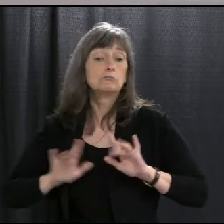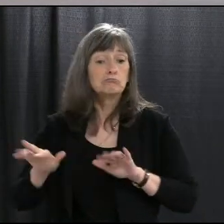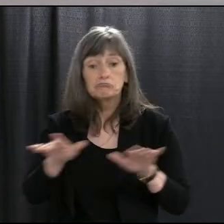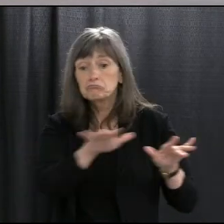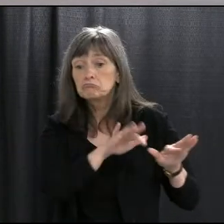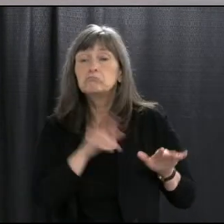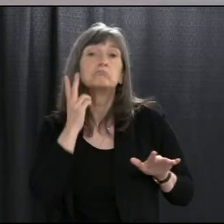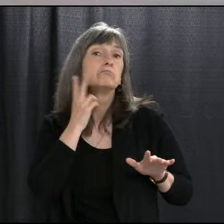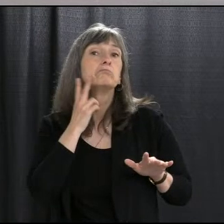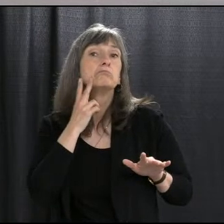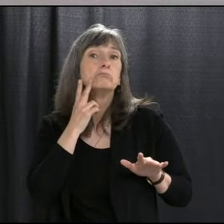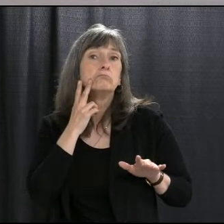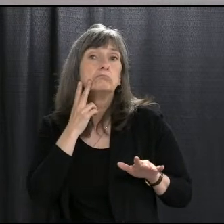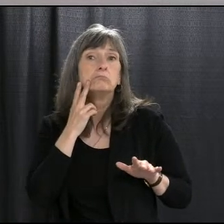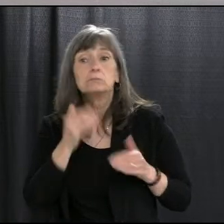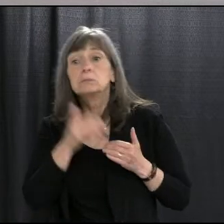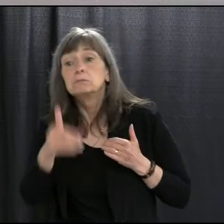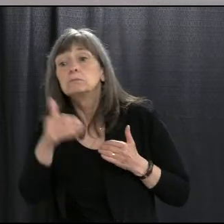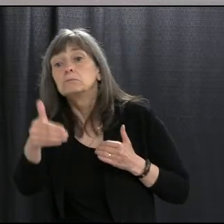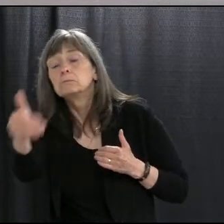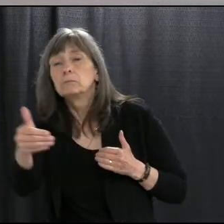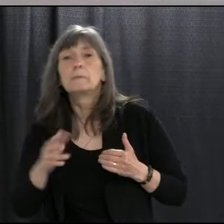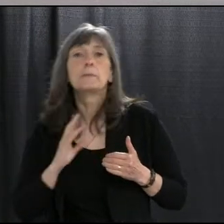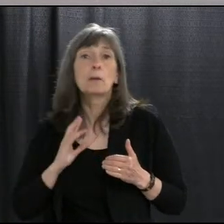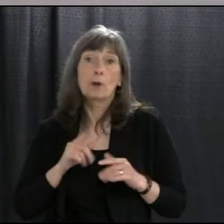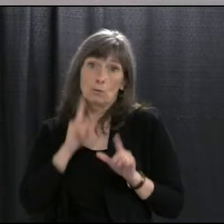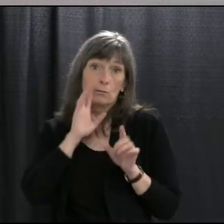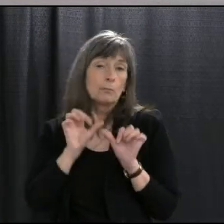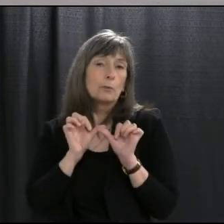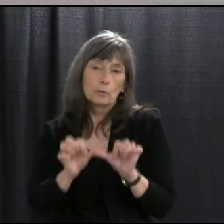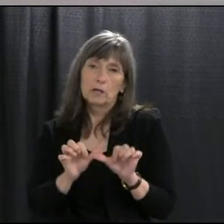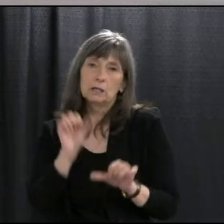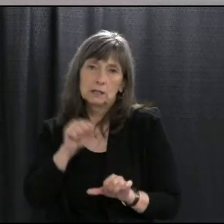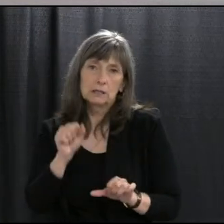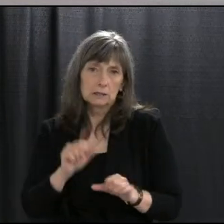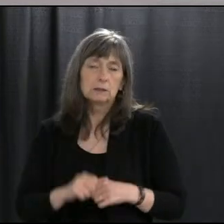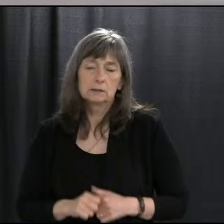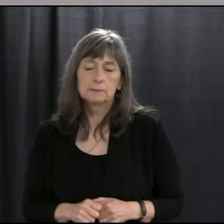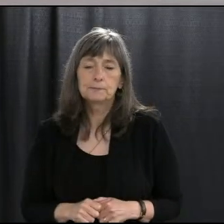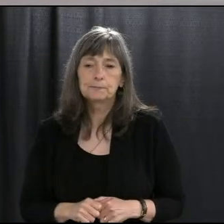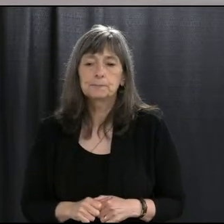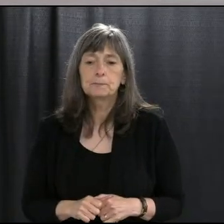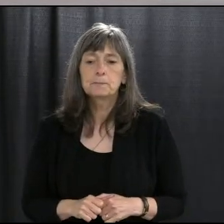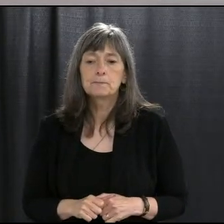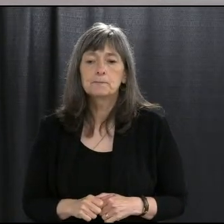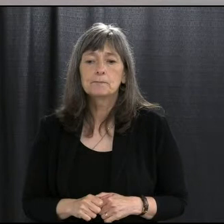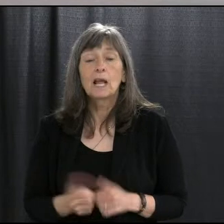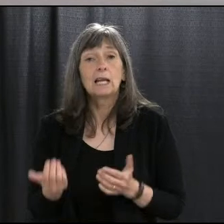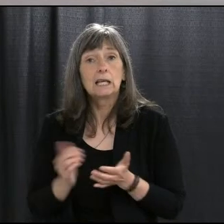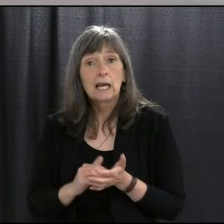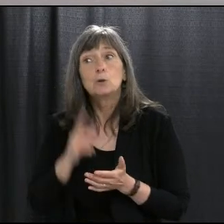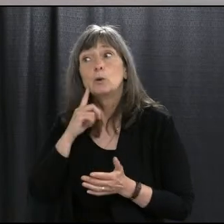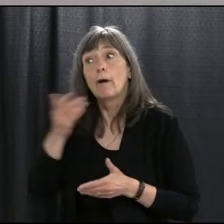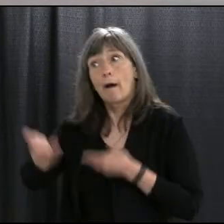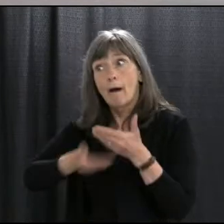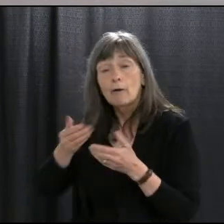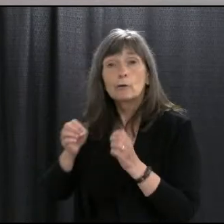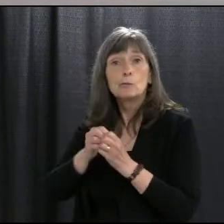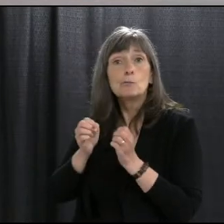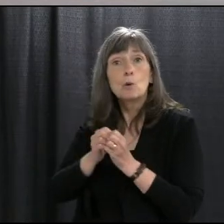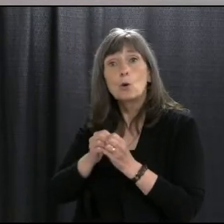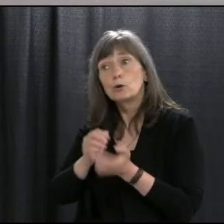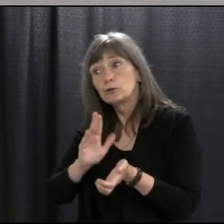be a permanent part of the healthcare system. As we continue to recruit health professionals